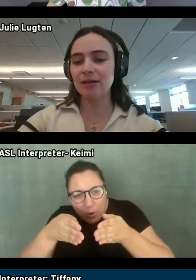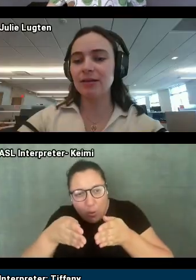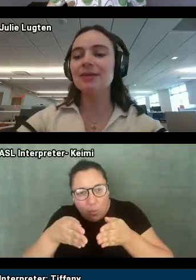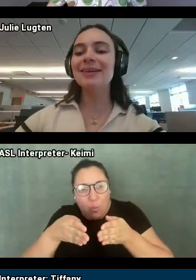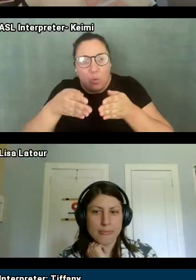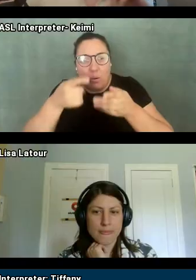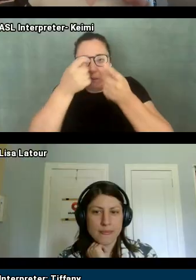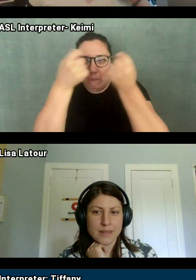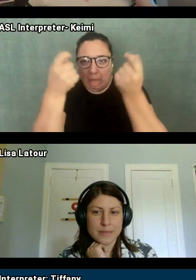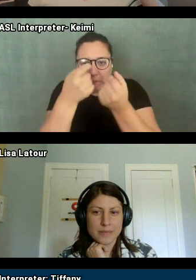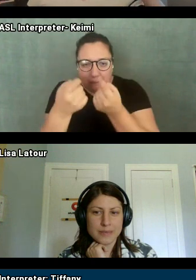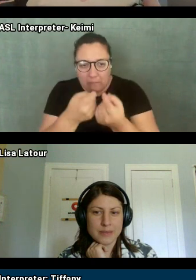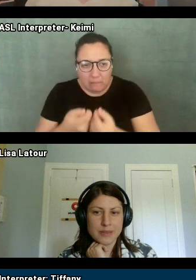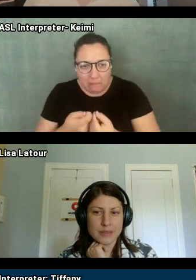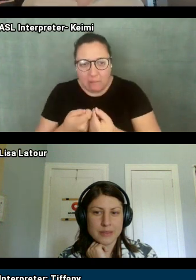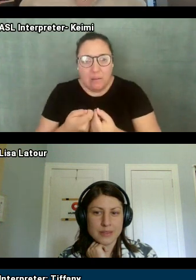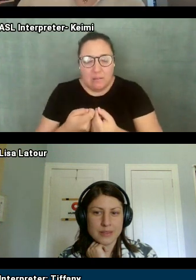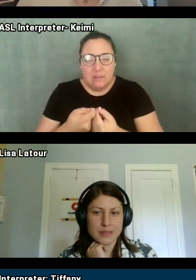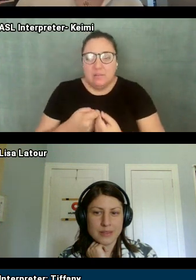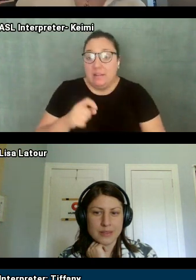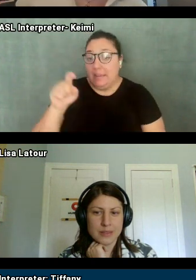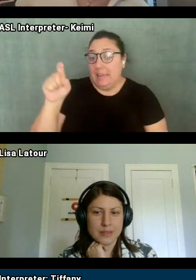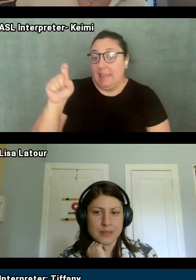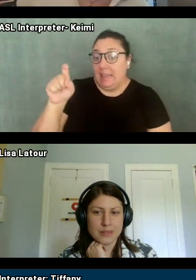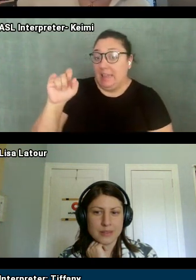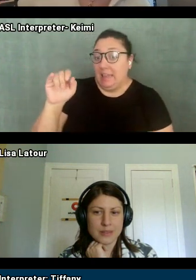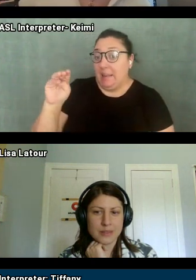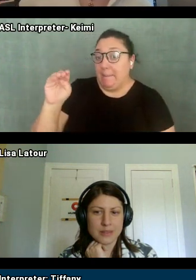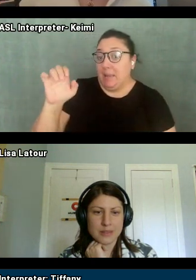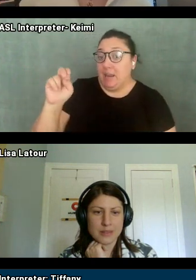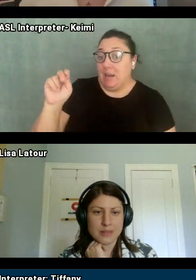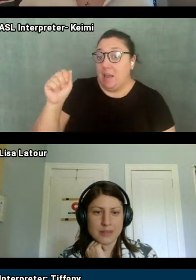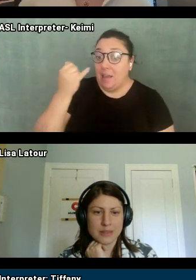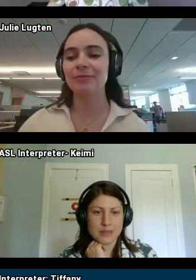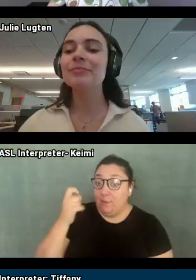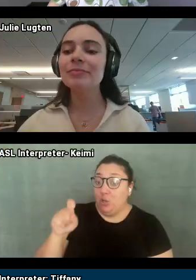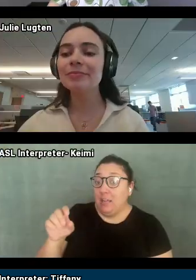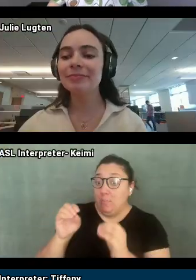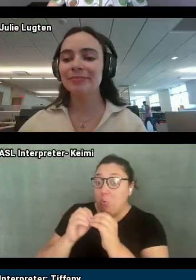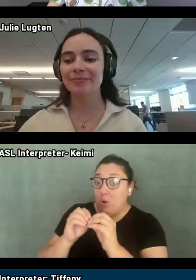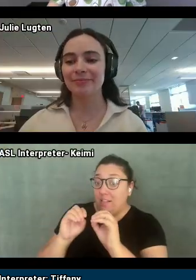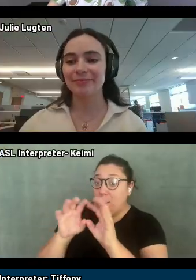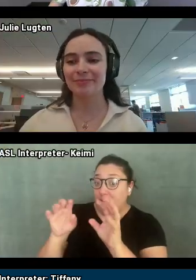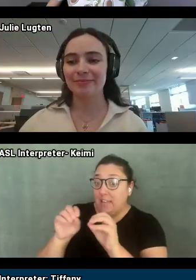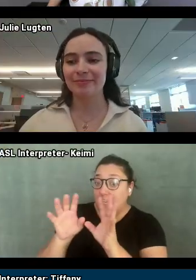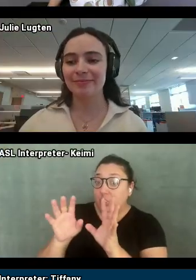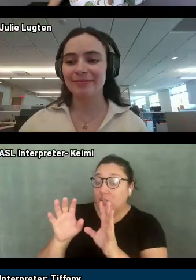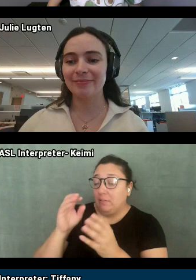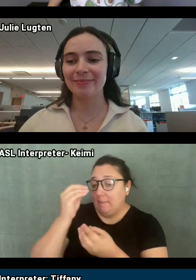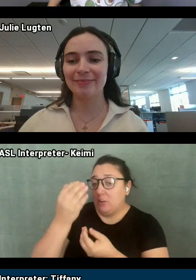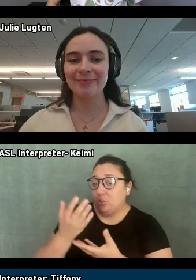Perfect. Thanks for clarifying. And Jimena, feel free, if you need a little extra clarification, just let us know in the chat.